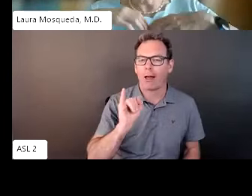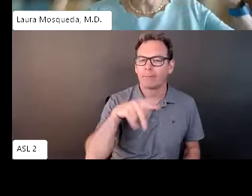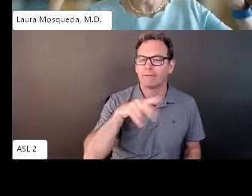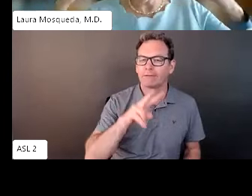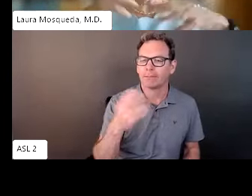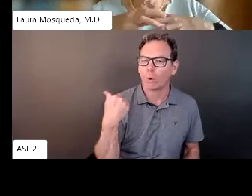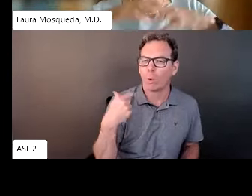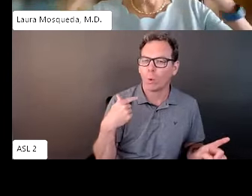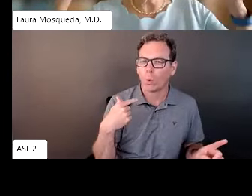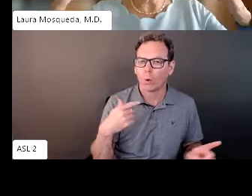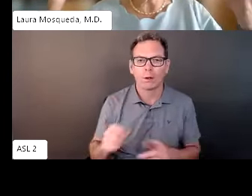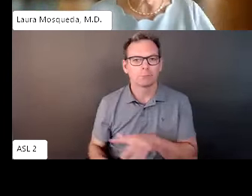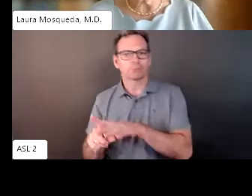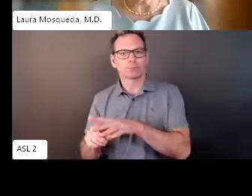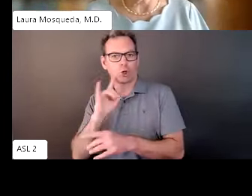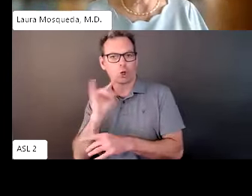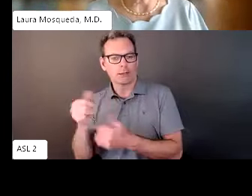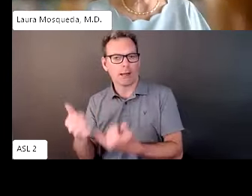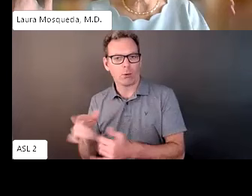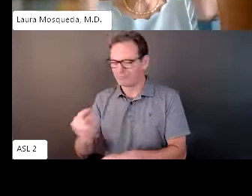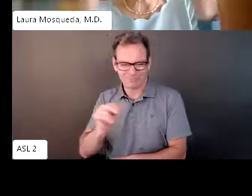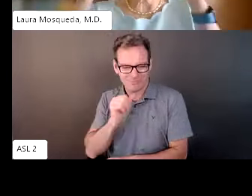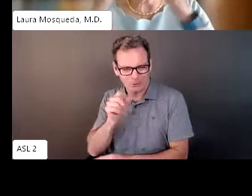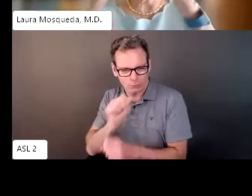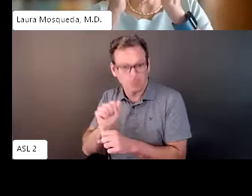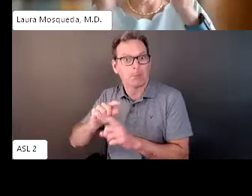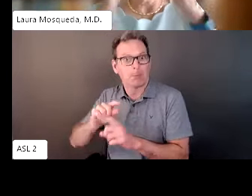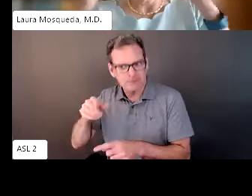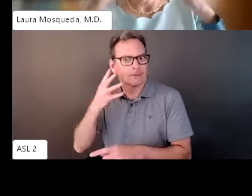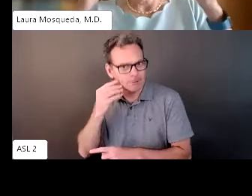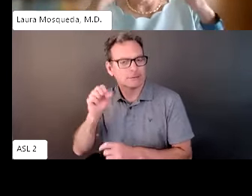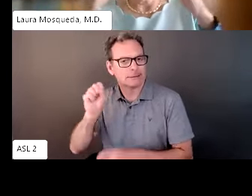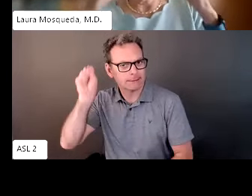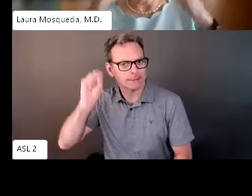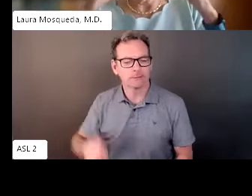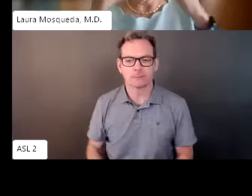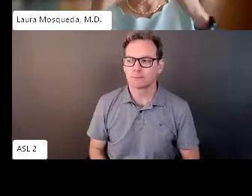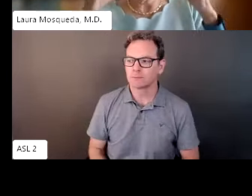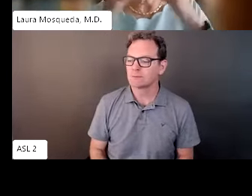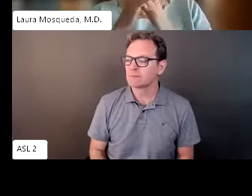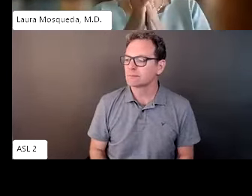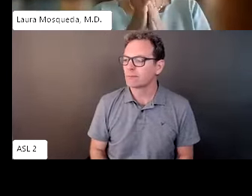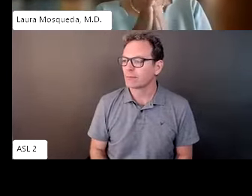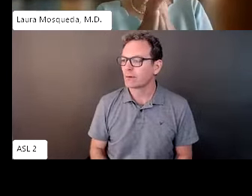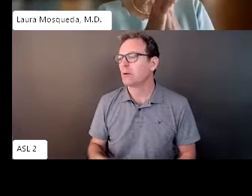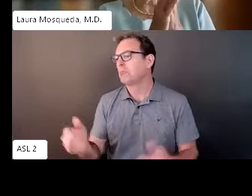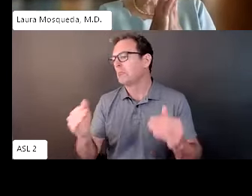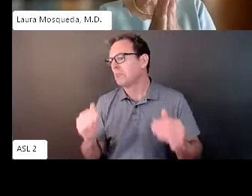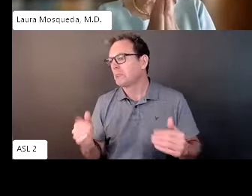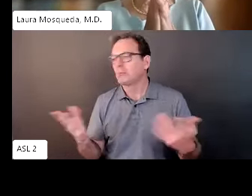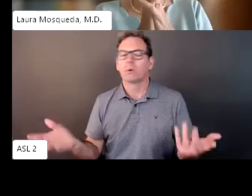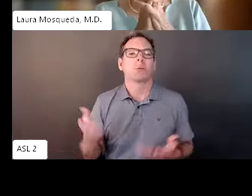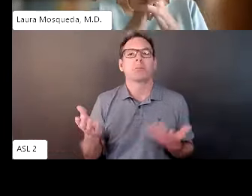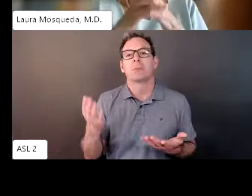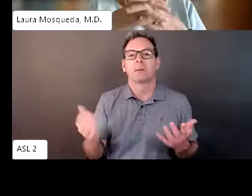who've been married for 40, 50 years, and there's always been this history of